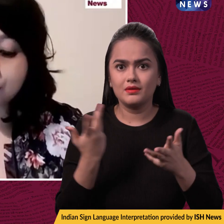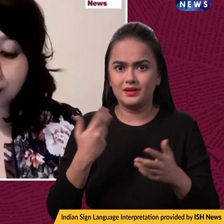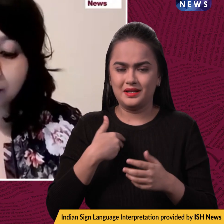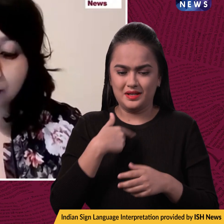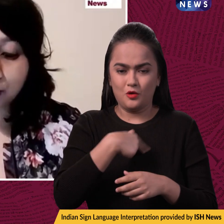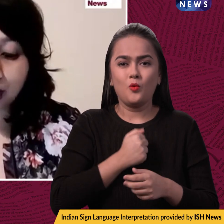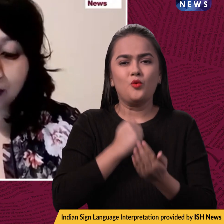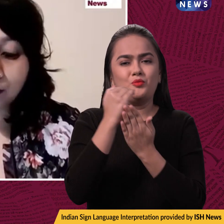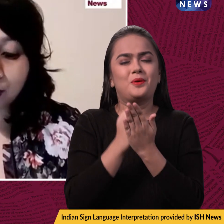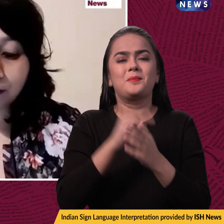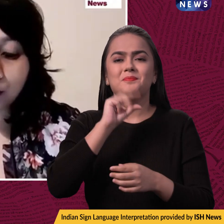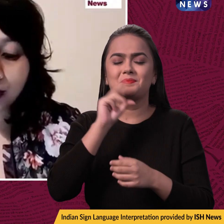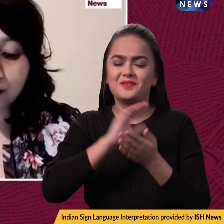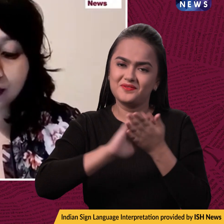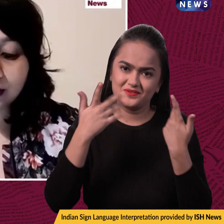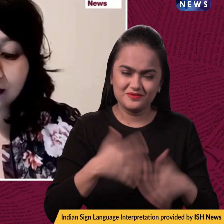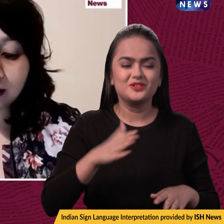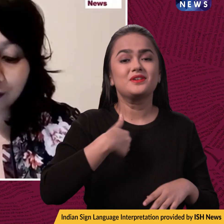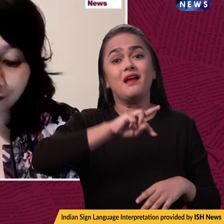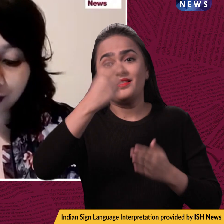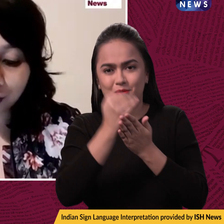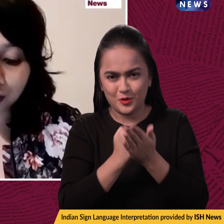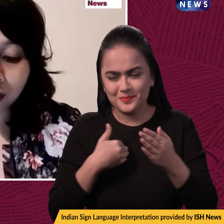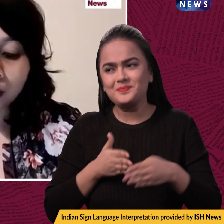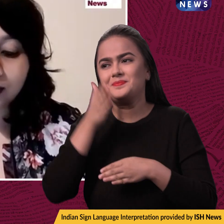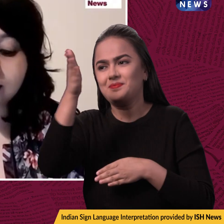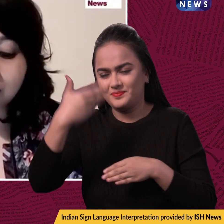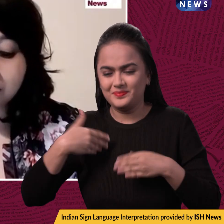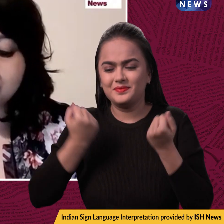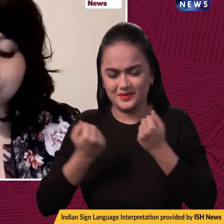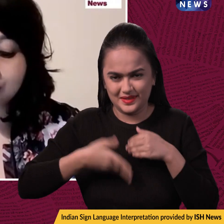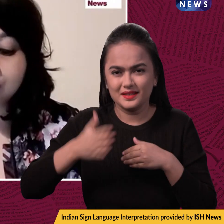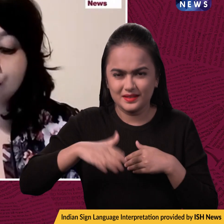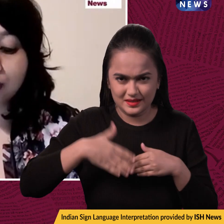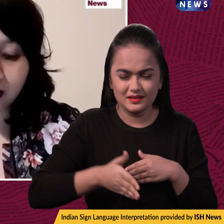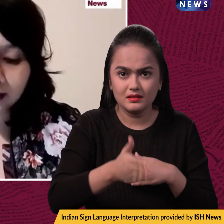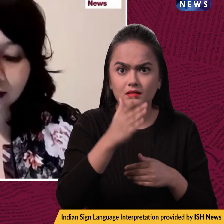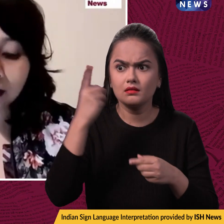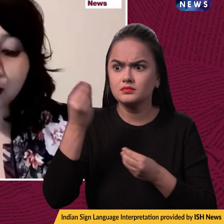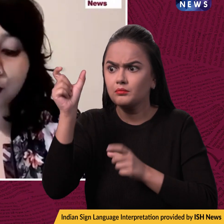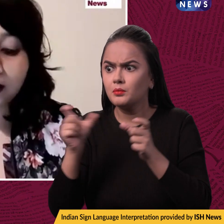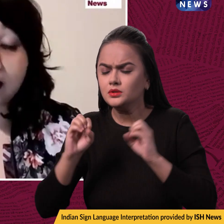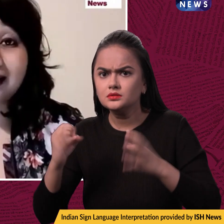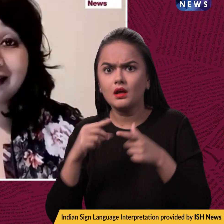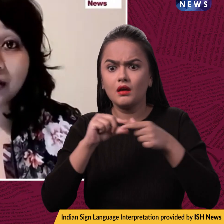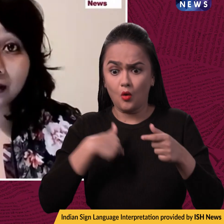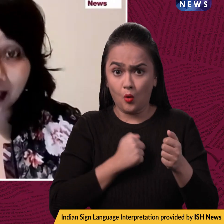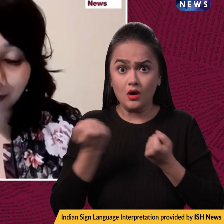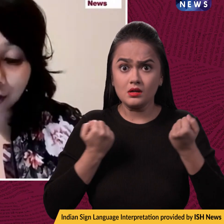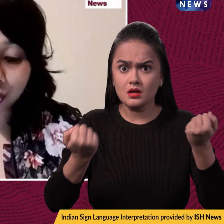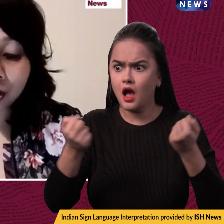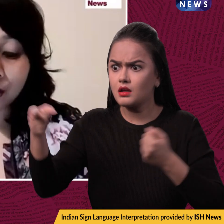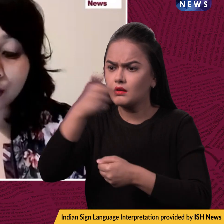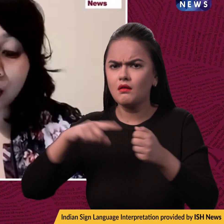"After concluding my program, I was on my way to attend another function when some miscreants threw lathis on my car, leaving